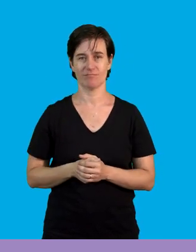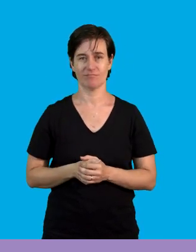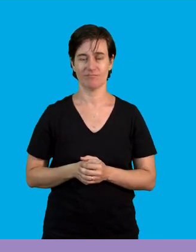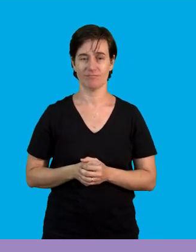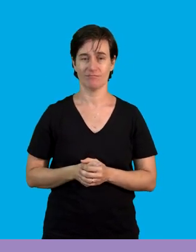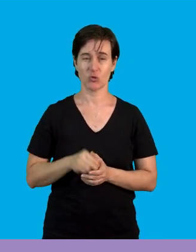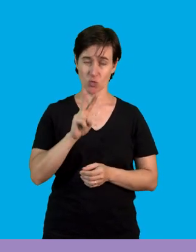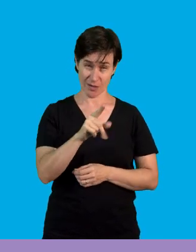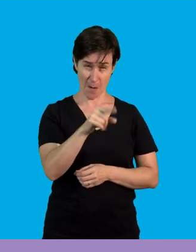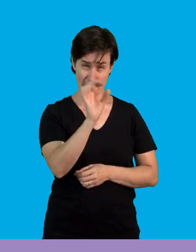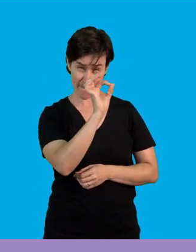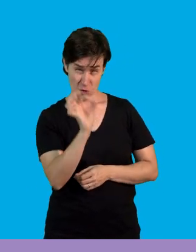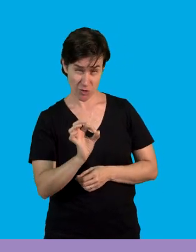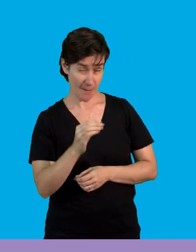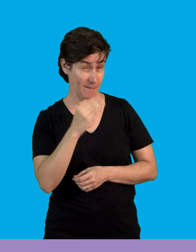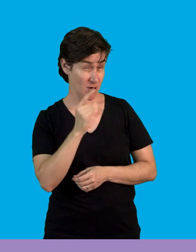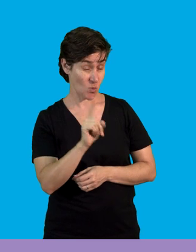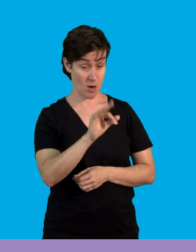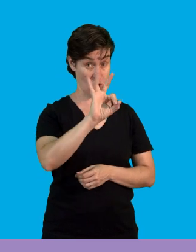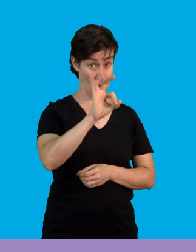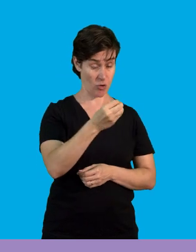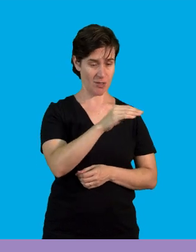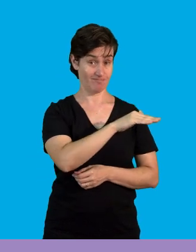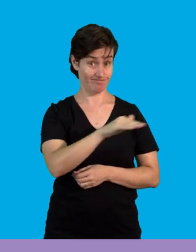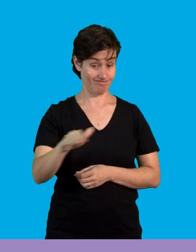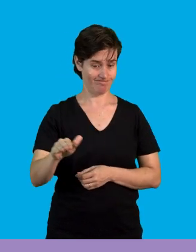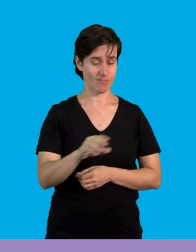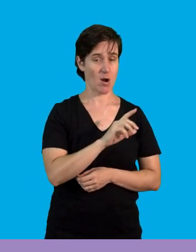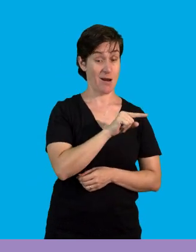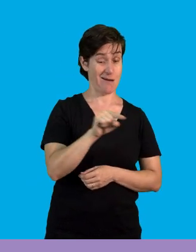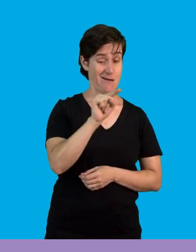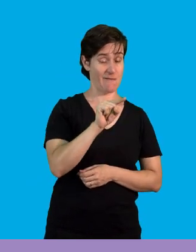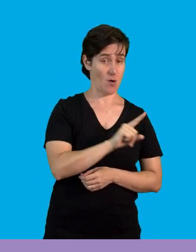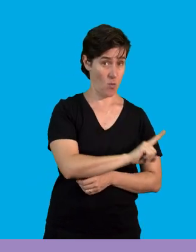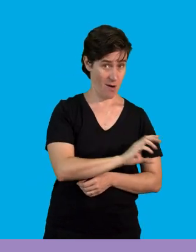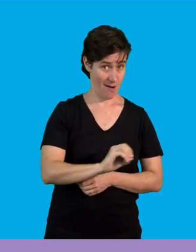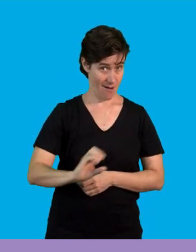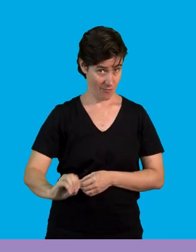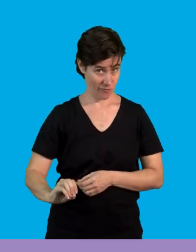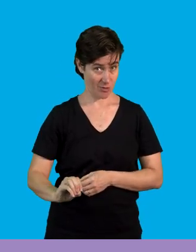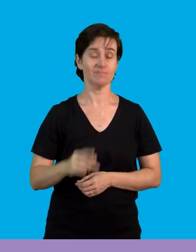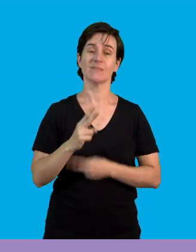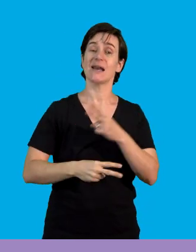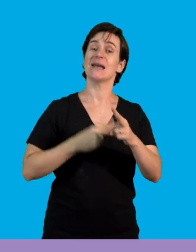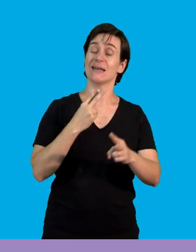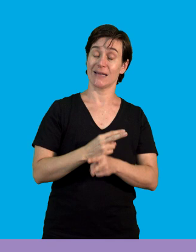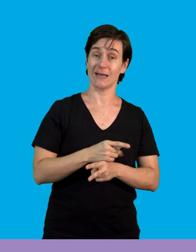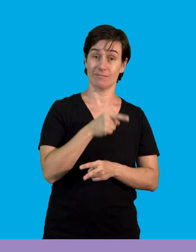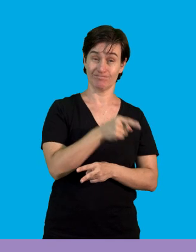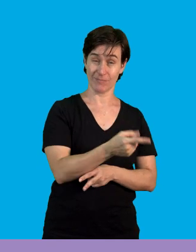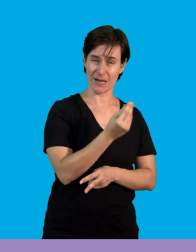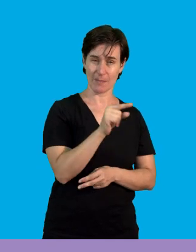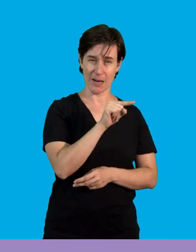the same. Because of that percentage, it would be 30 divided by 100. And then